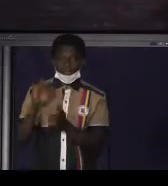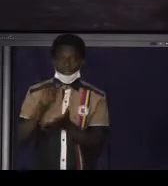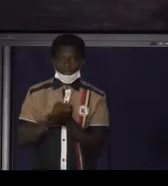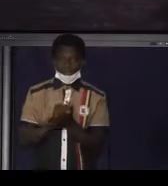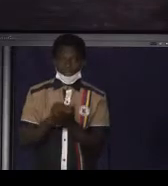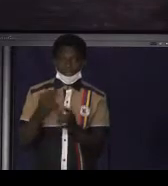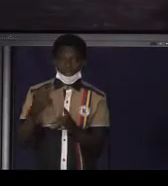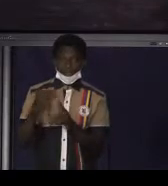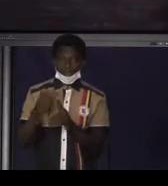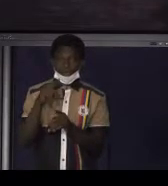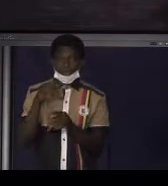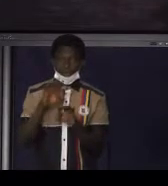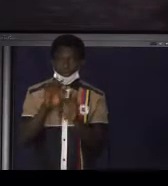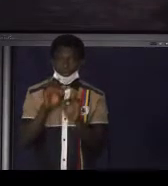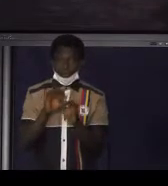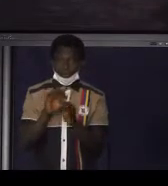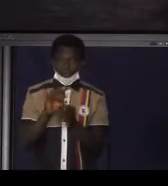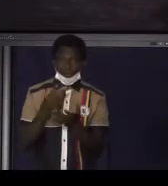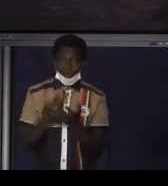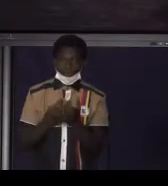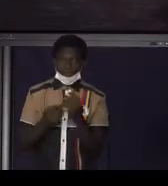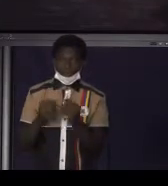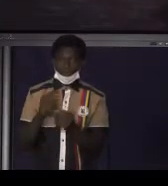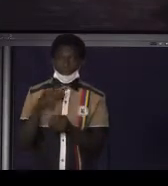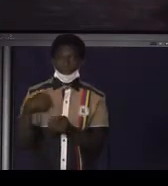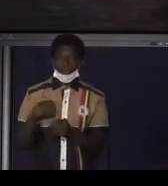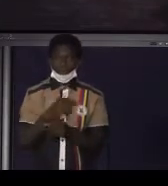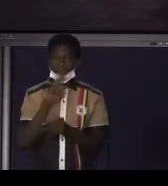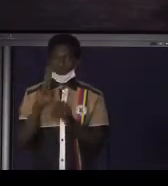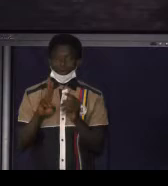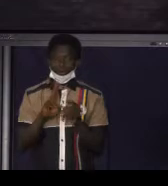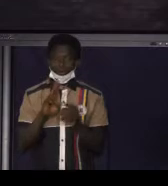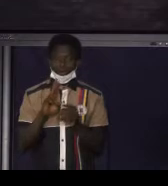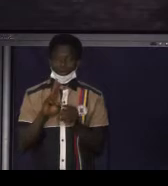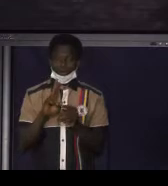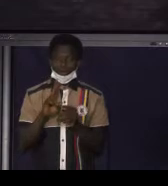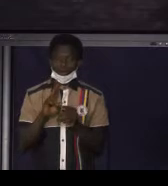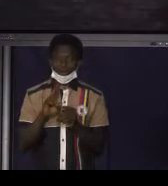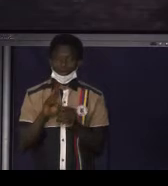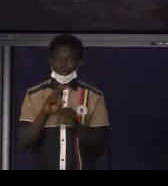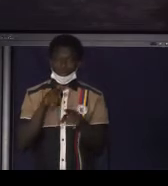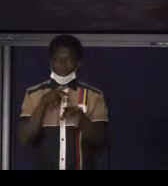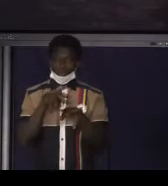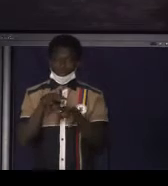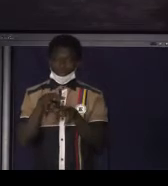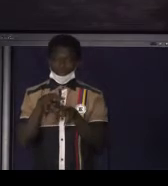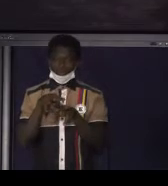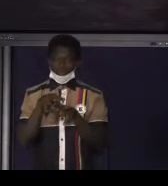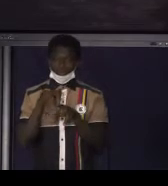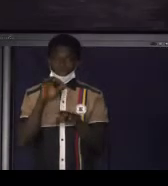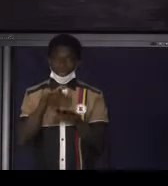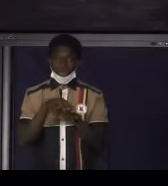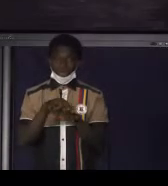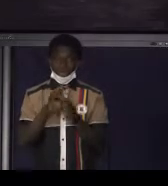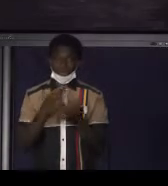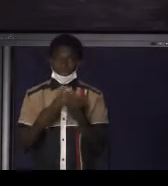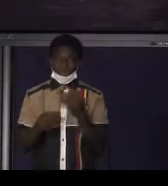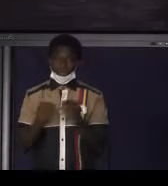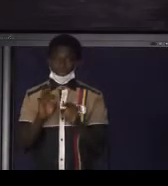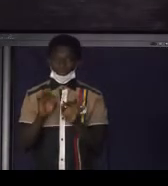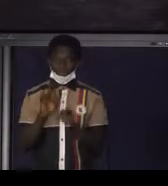word. You form doubles doing that too. So we're going to look at doubles formed by repetition